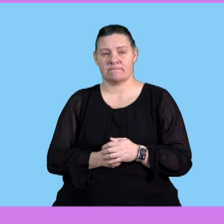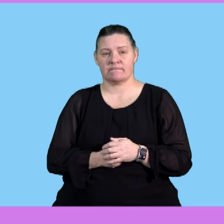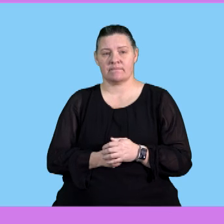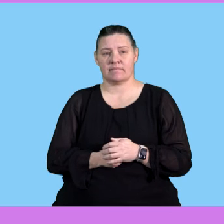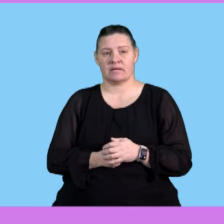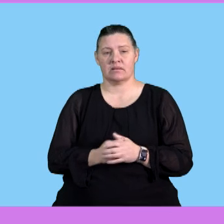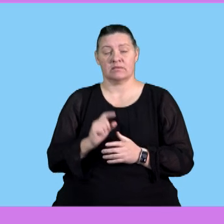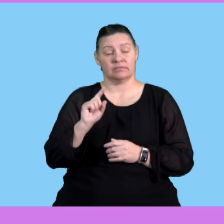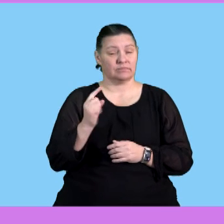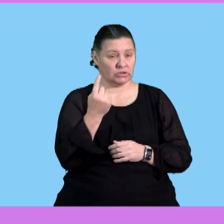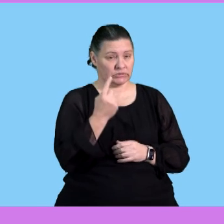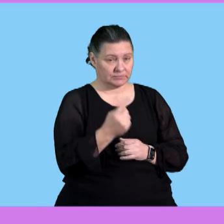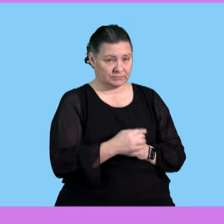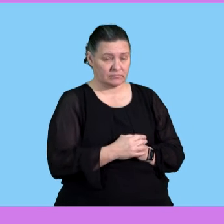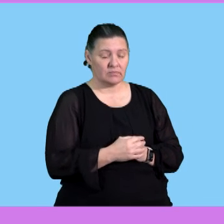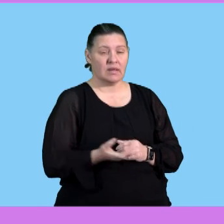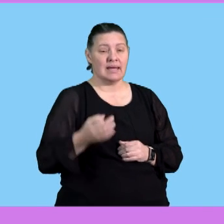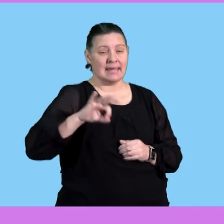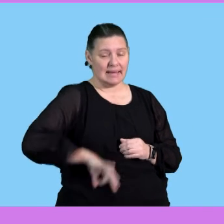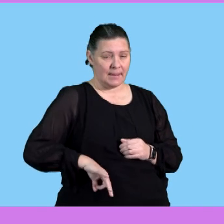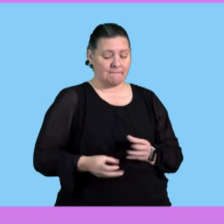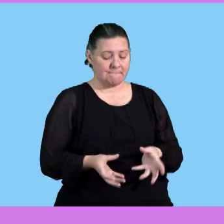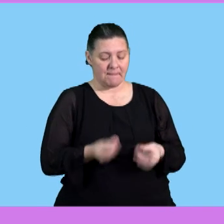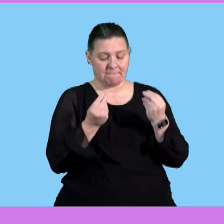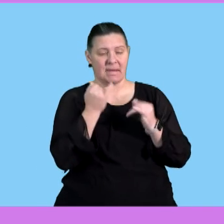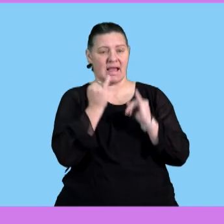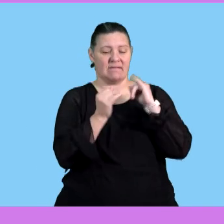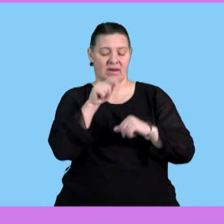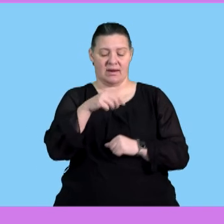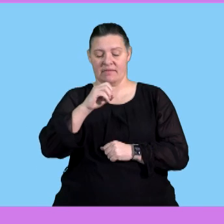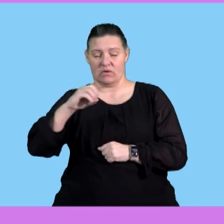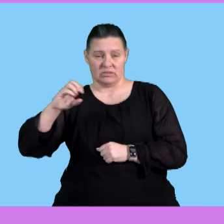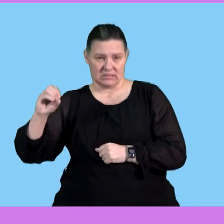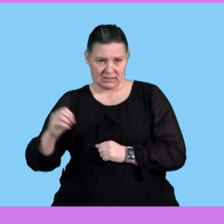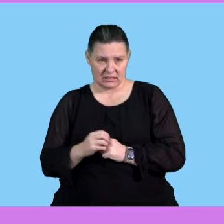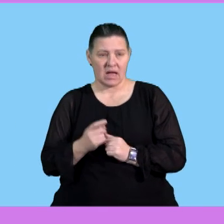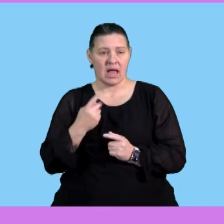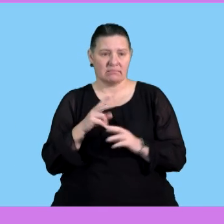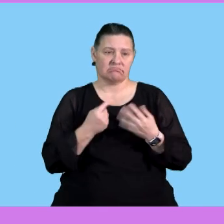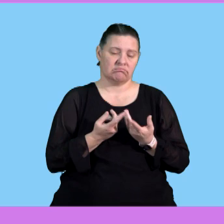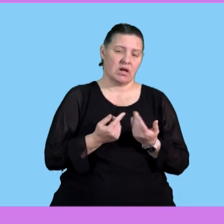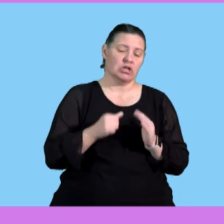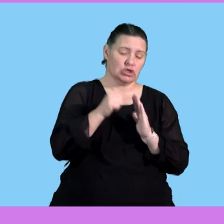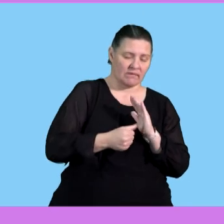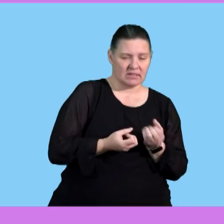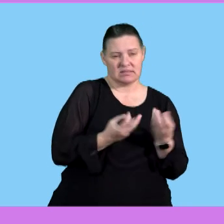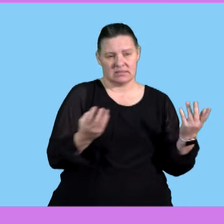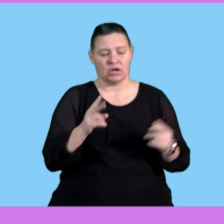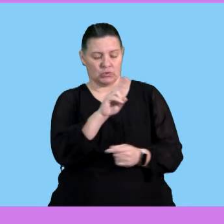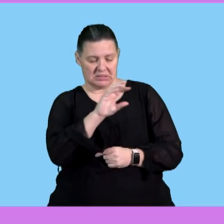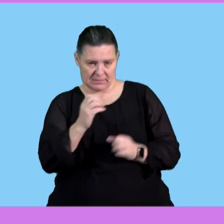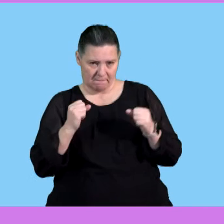expenses. The first thing is the income calculation according to the number of gardens he